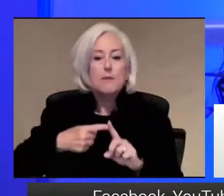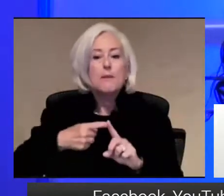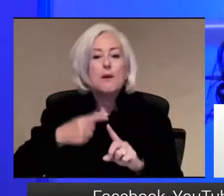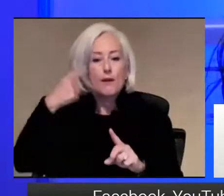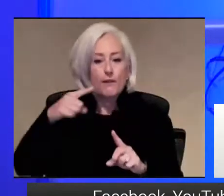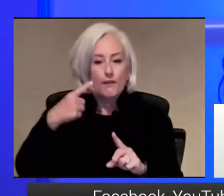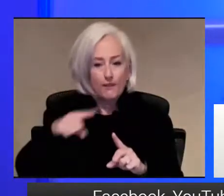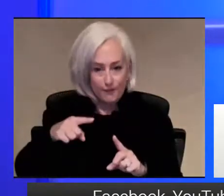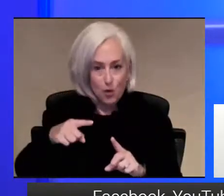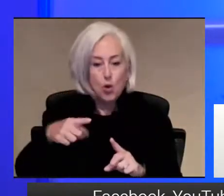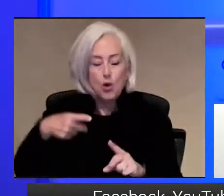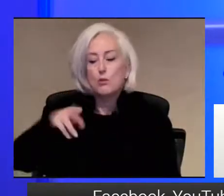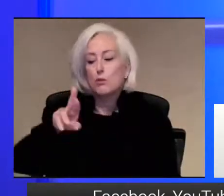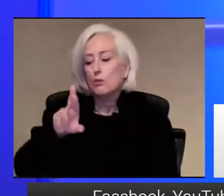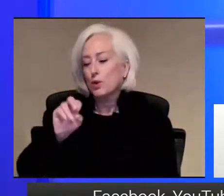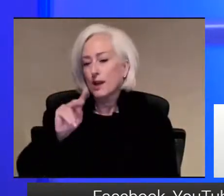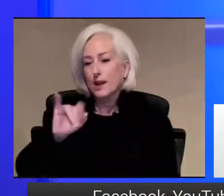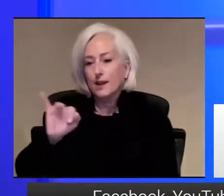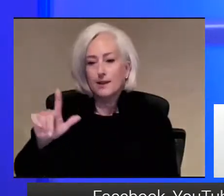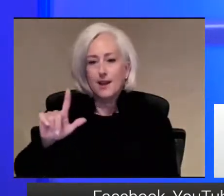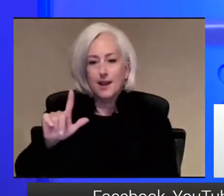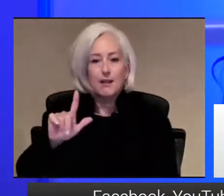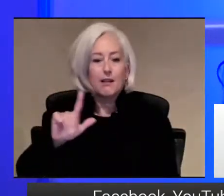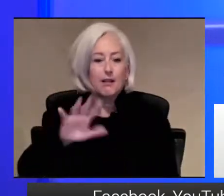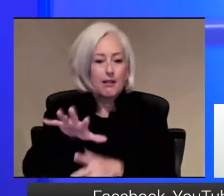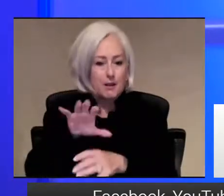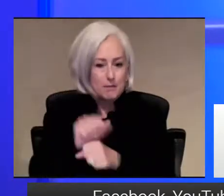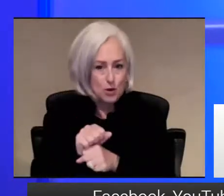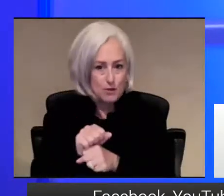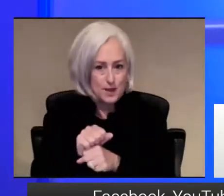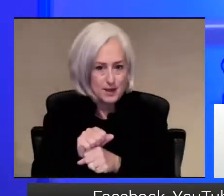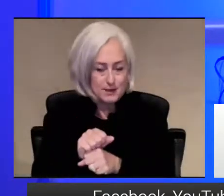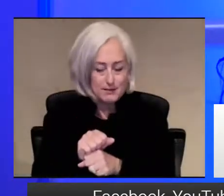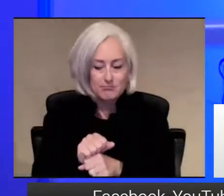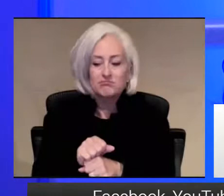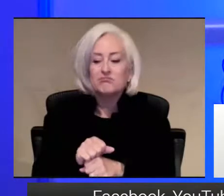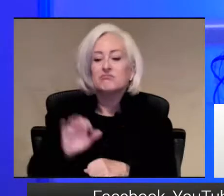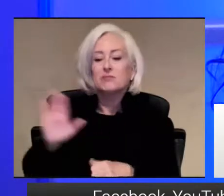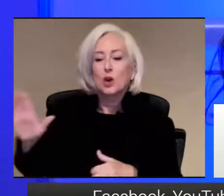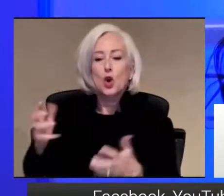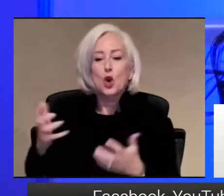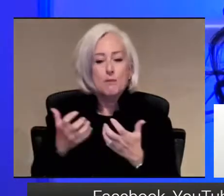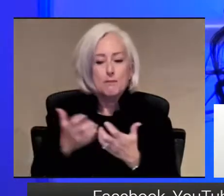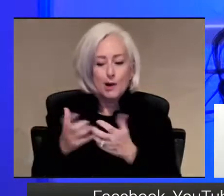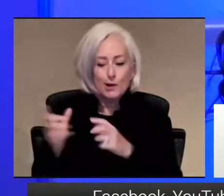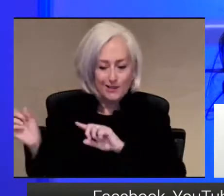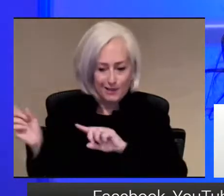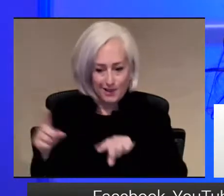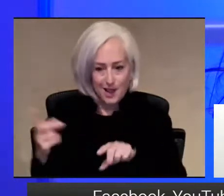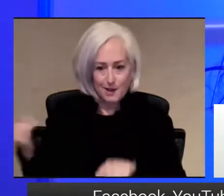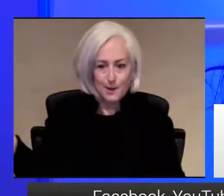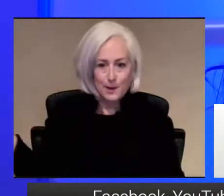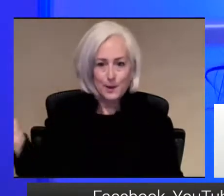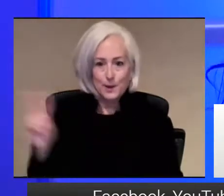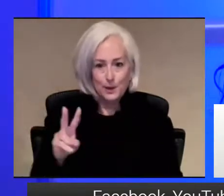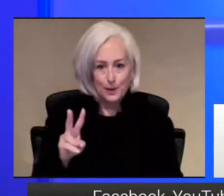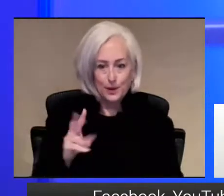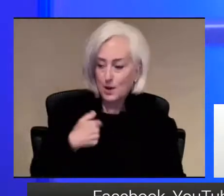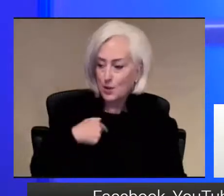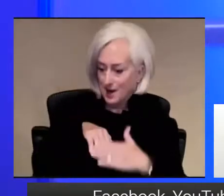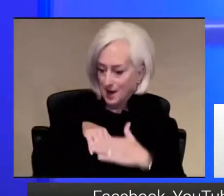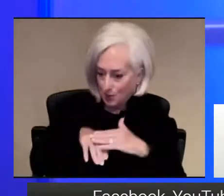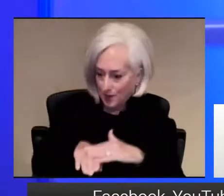her partner. It was her first baby, and I walked in the room and you could see her eyes just kind of light up and get